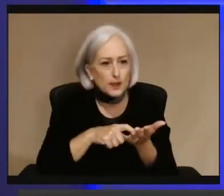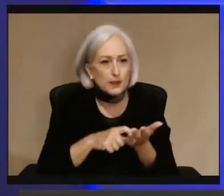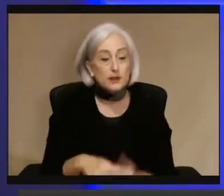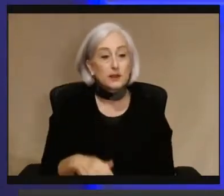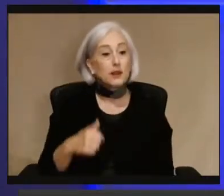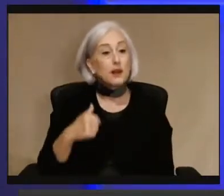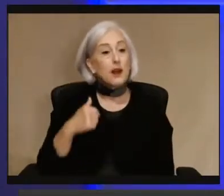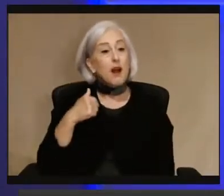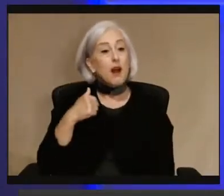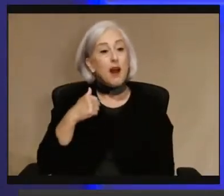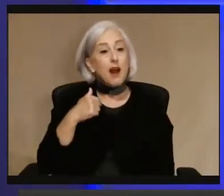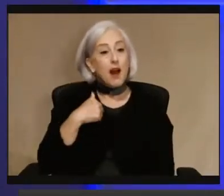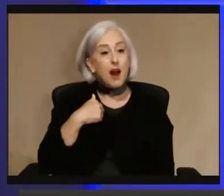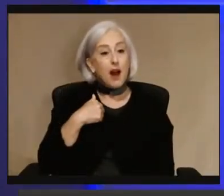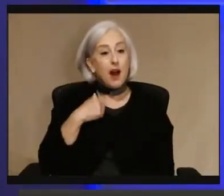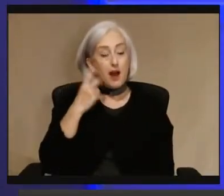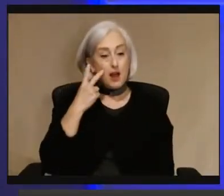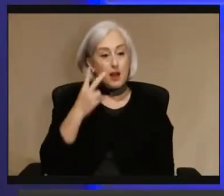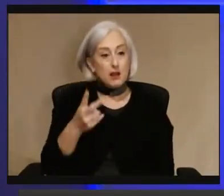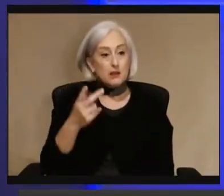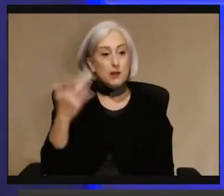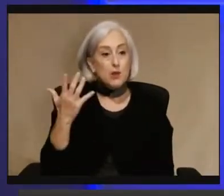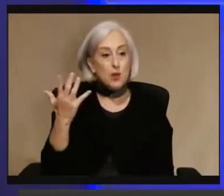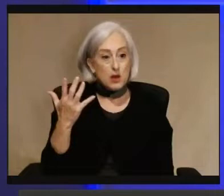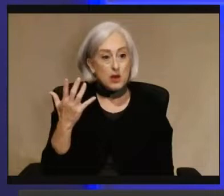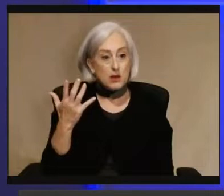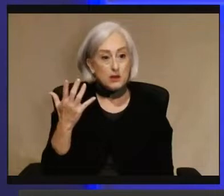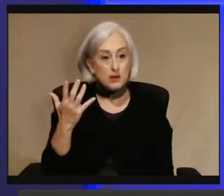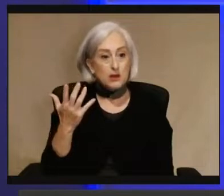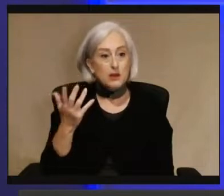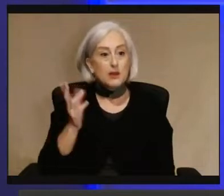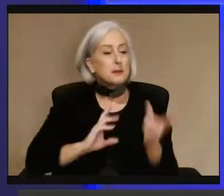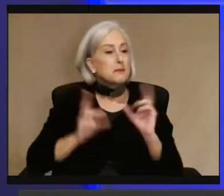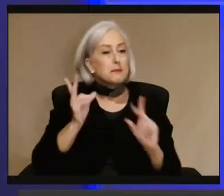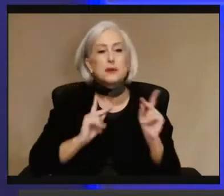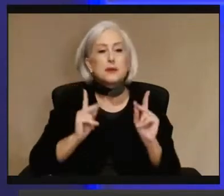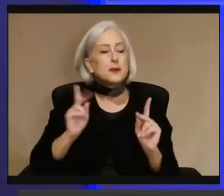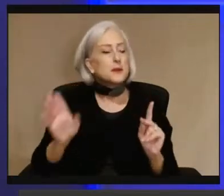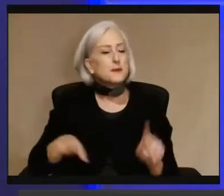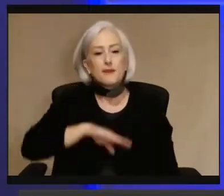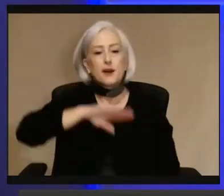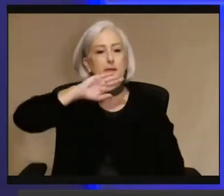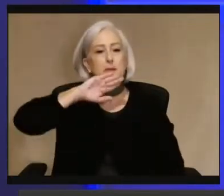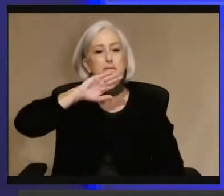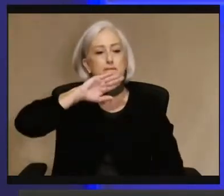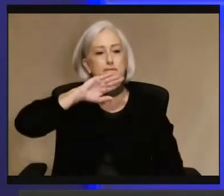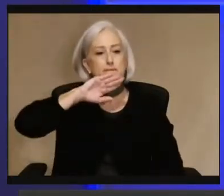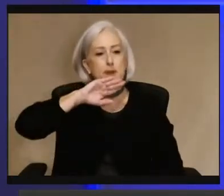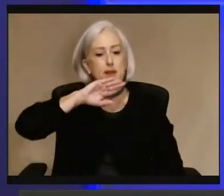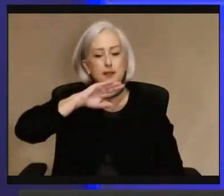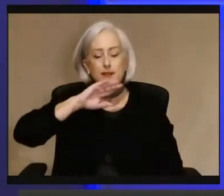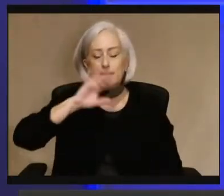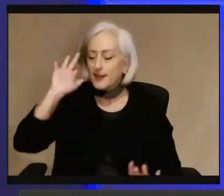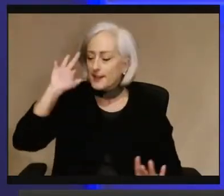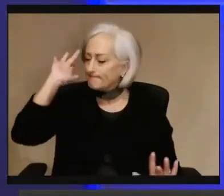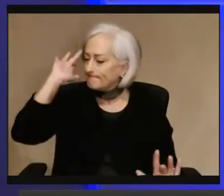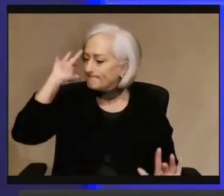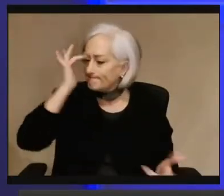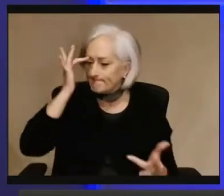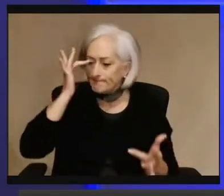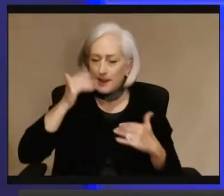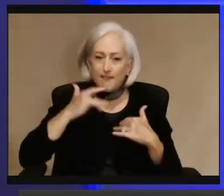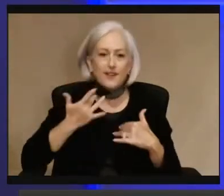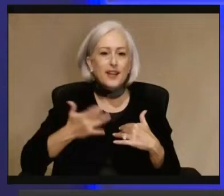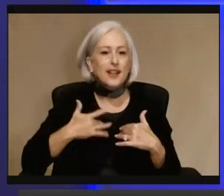people they're fed up and they're tired of feeling tired, and they're people are reaching out and